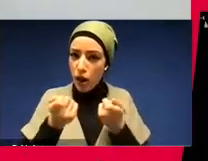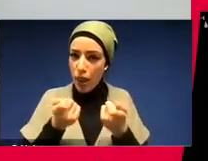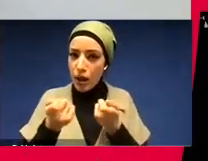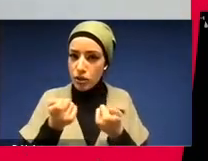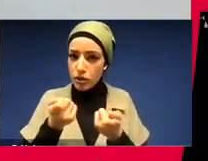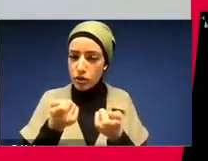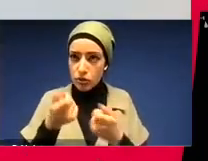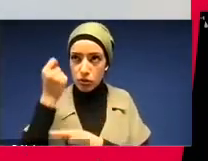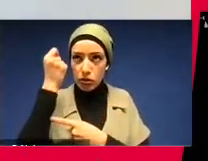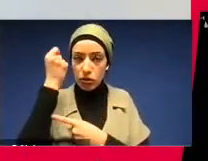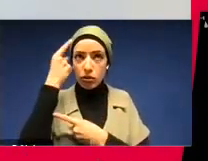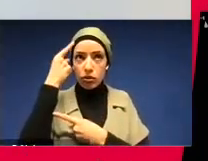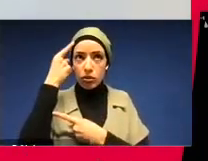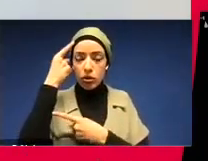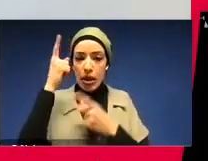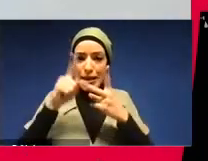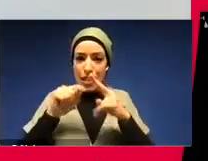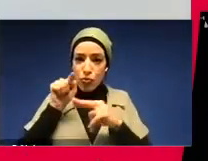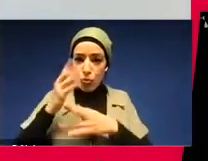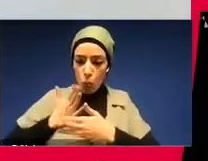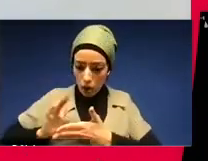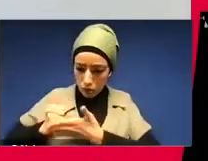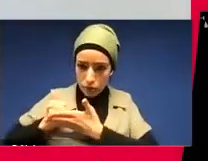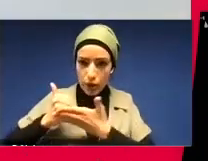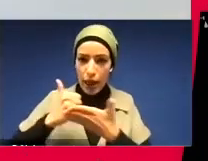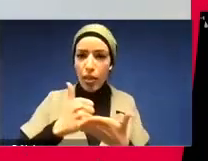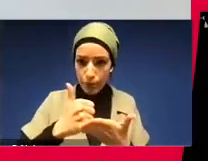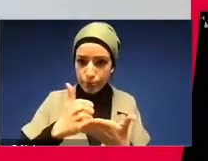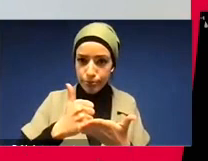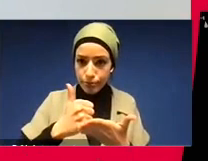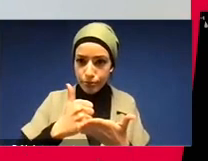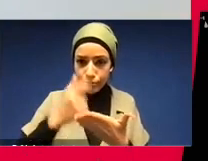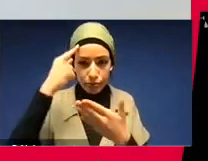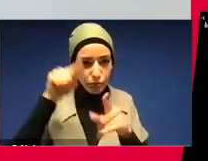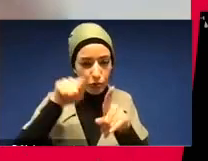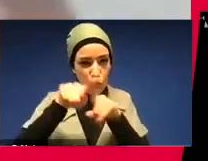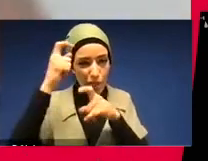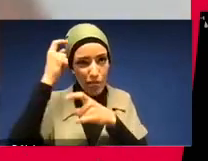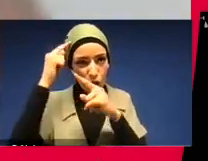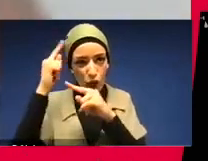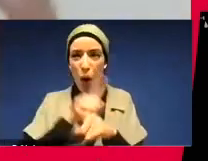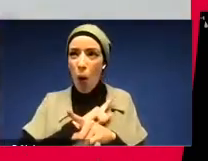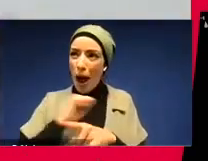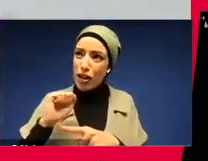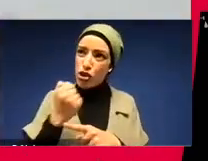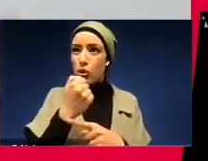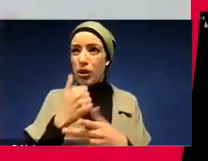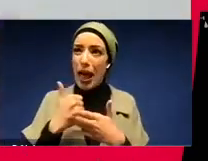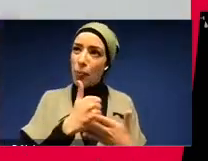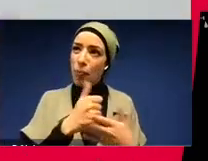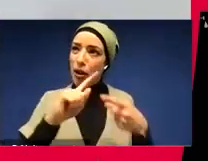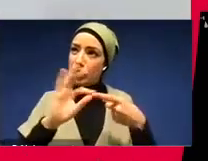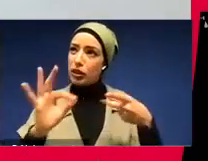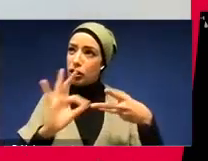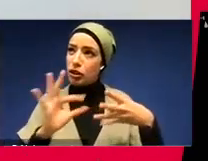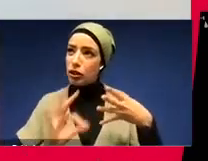that if you want to help someone, you don't make up the obstacles. You don't make up how that